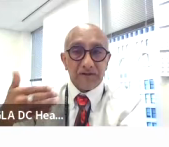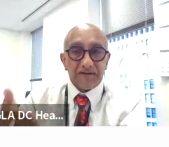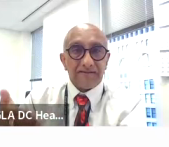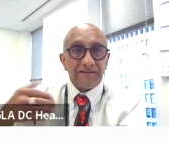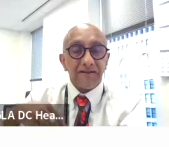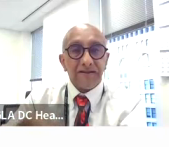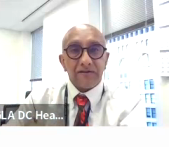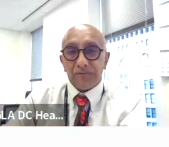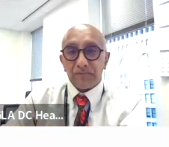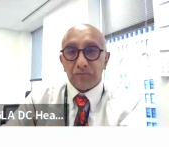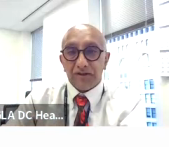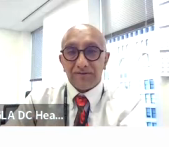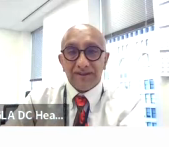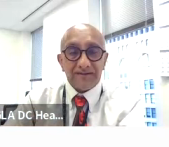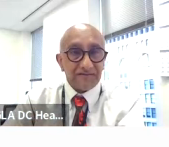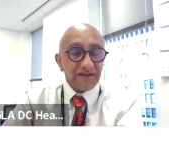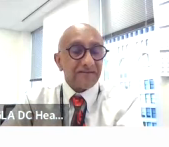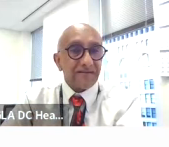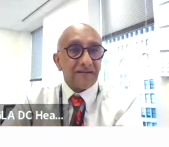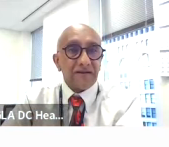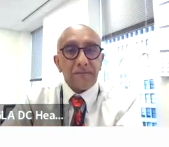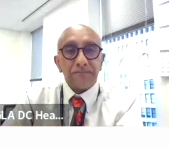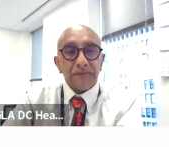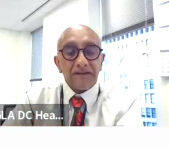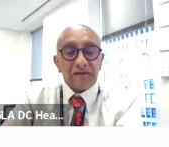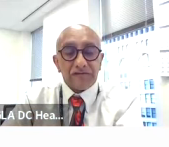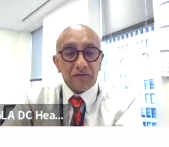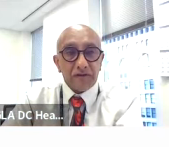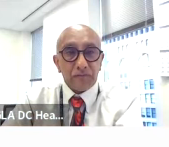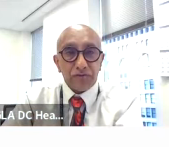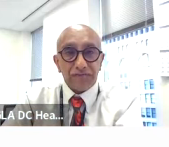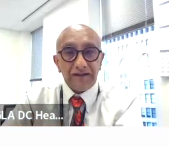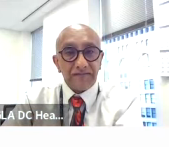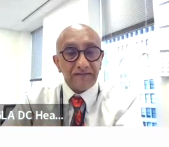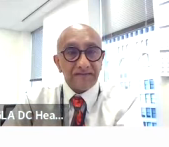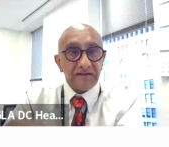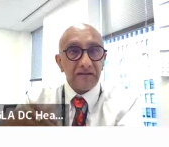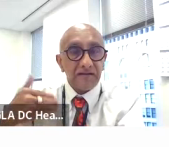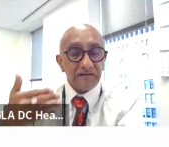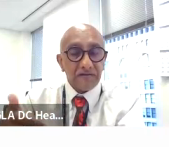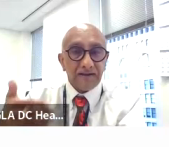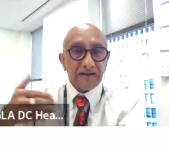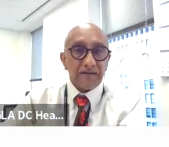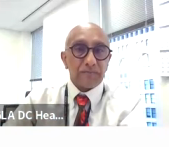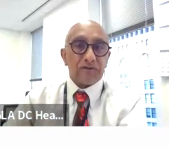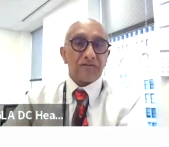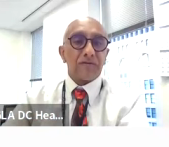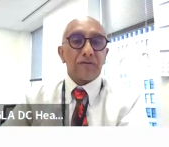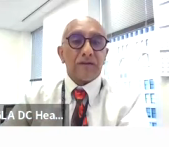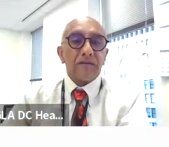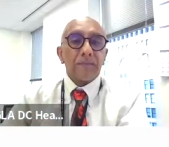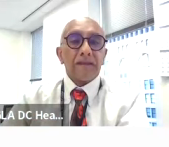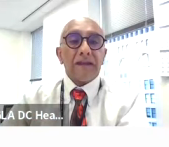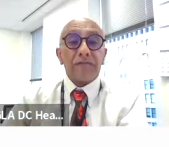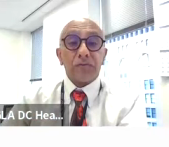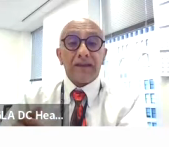that possibility, it would be important to get this vaccine. It's also called the monovalent vaccine. So again, important to